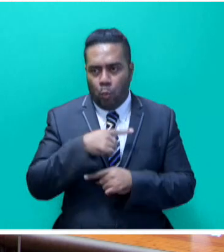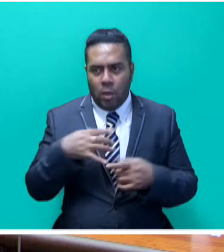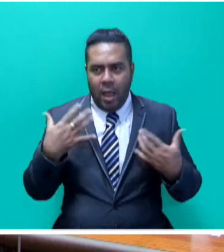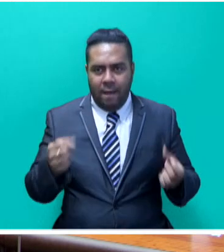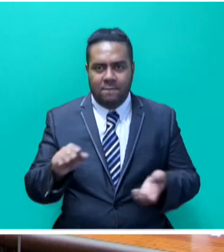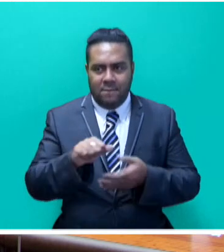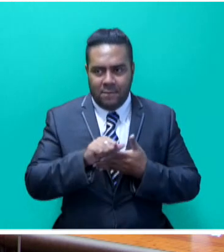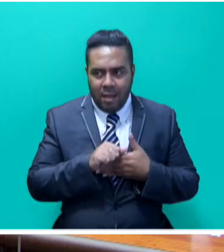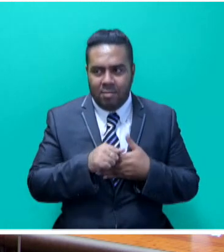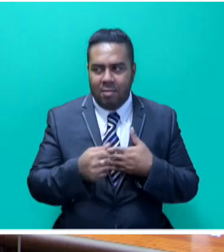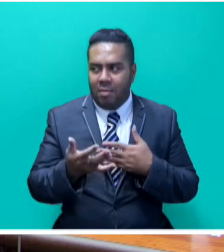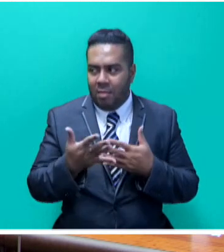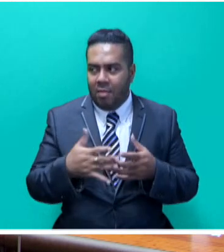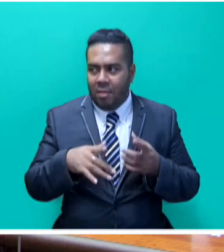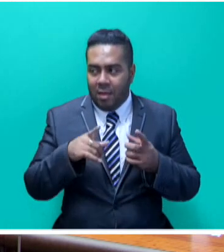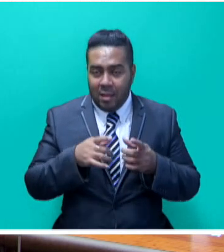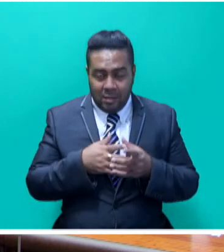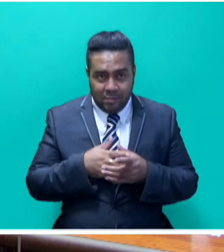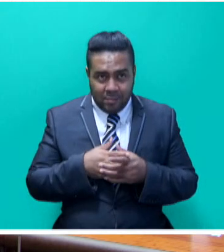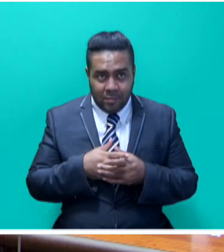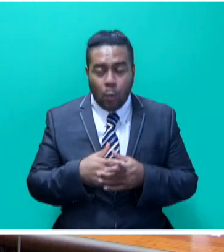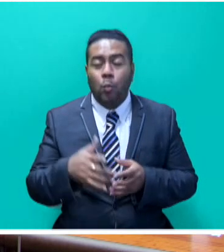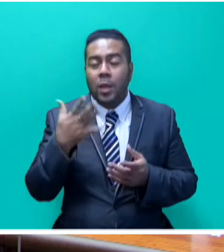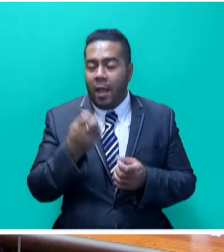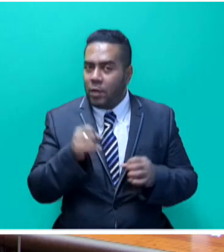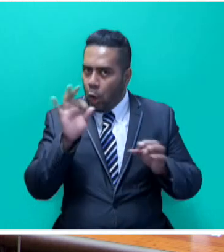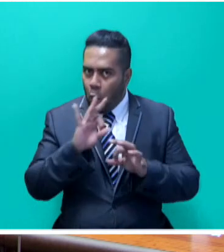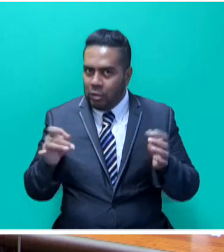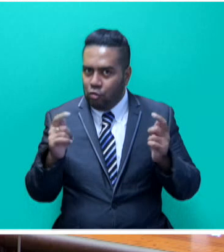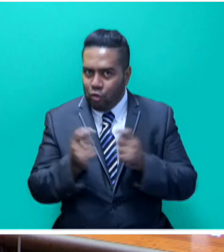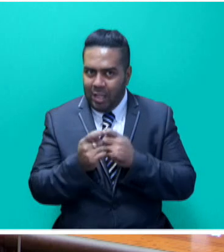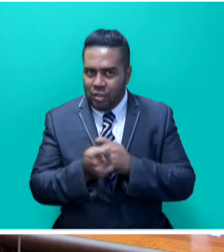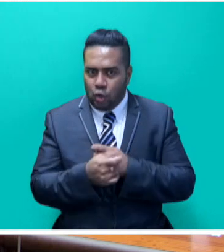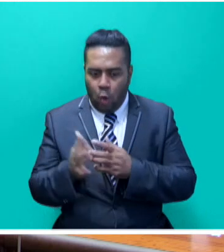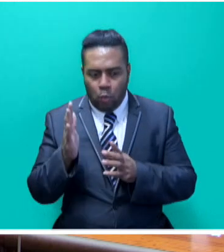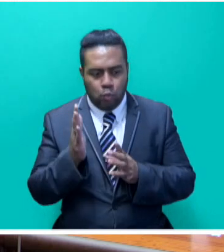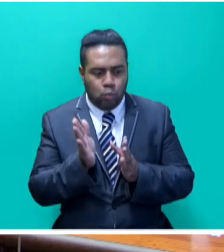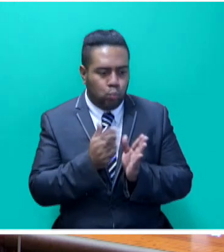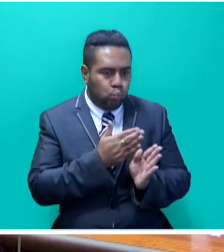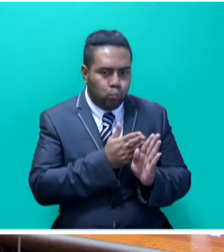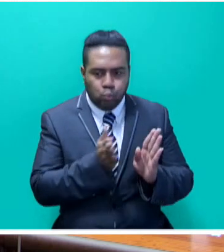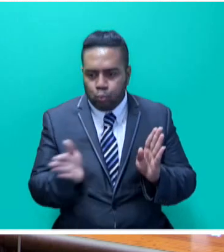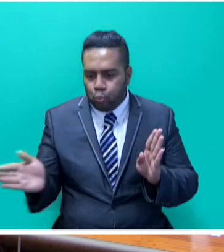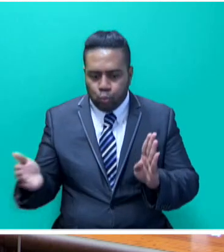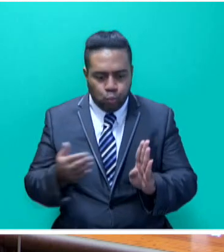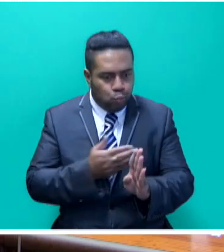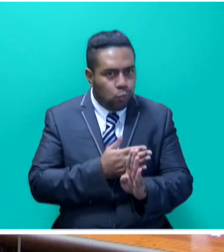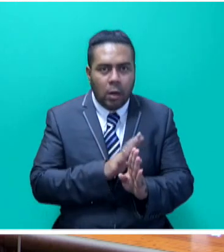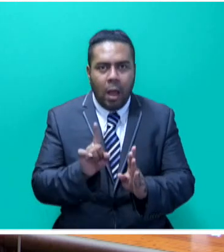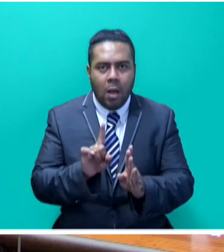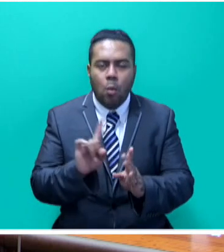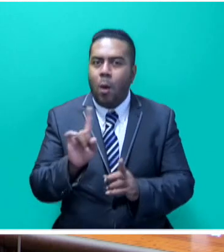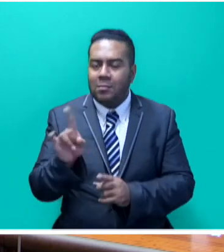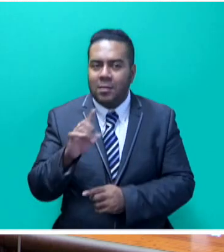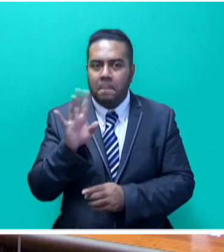the interest of all Fijians. We have not changed or swayed our direction based on what certain people